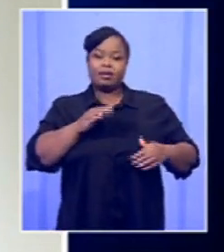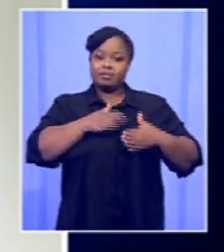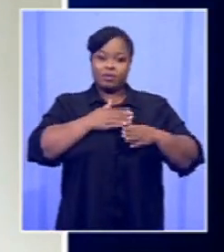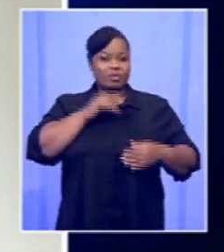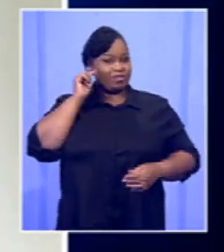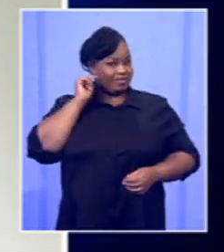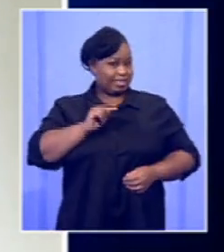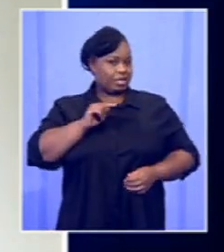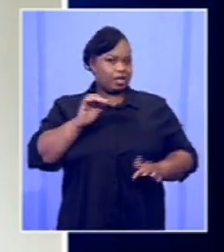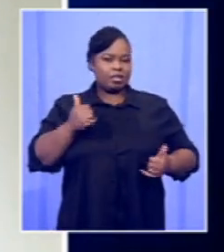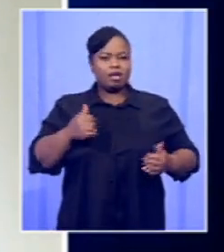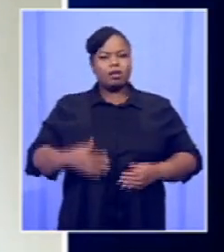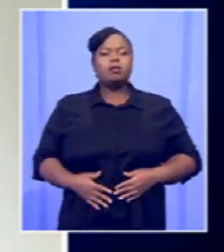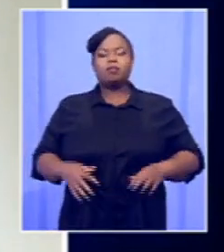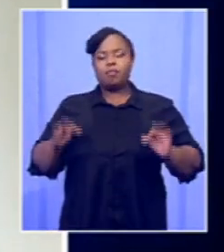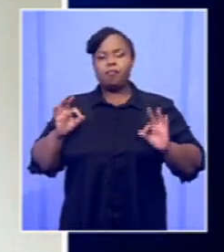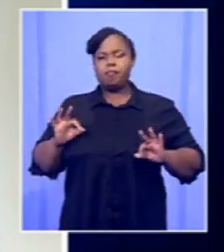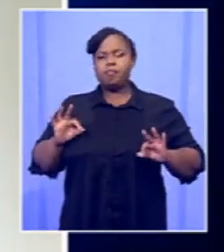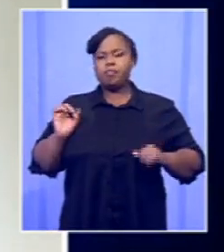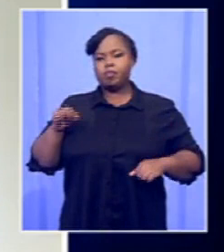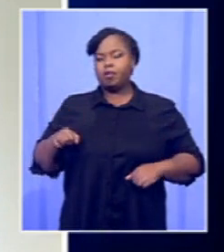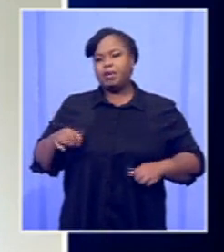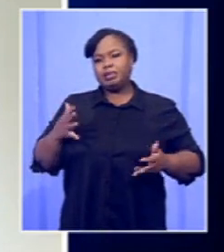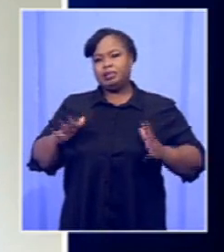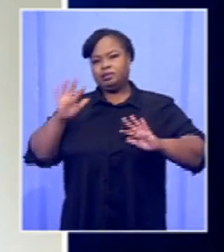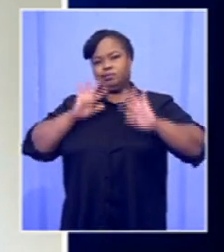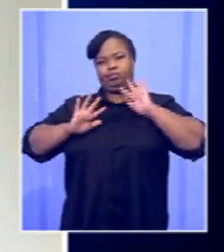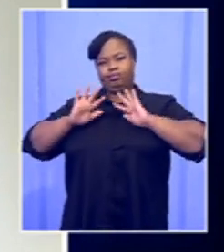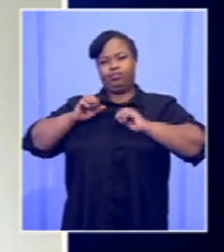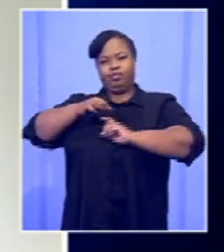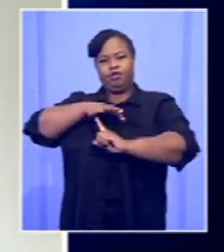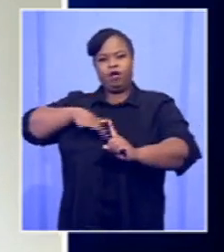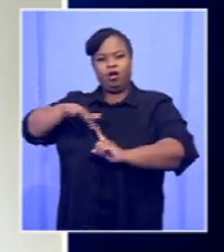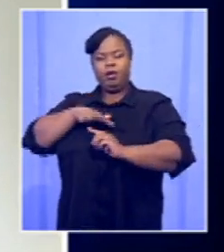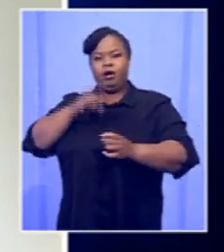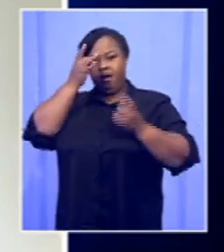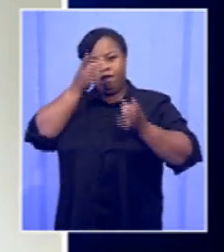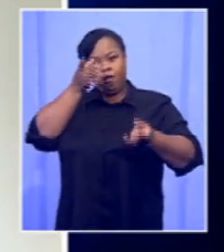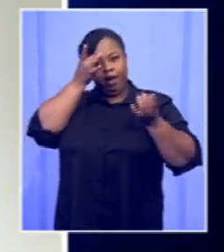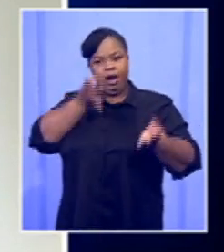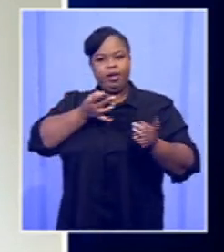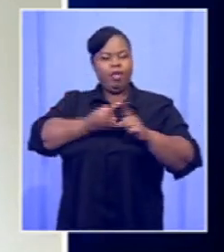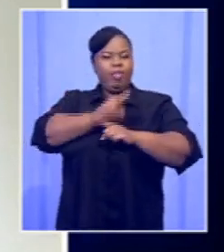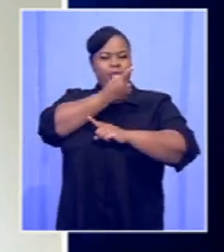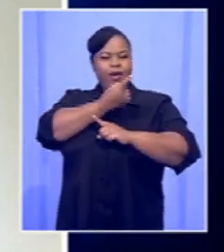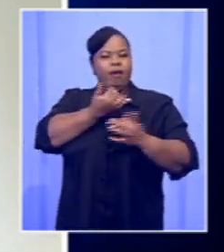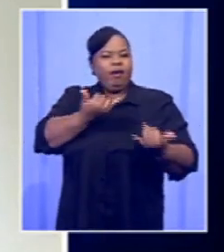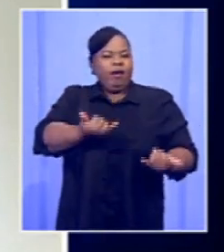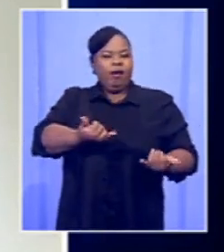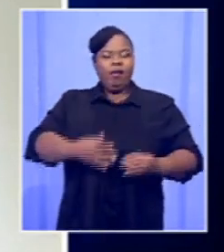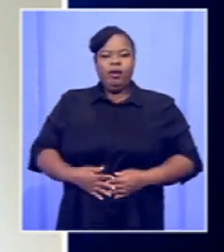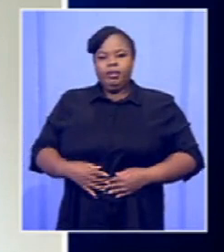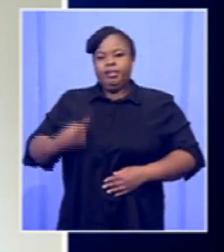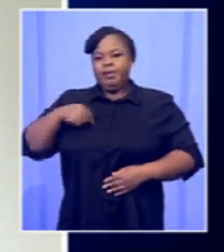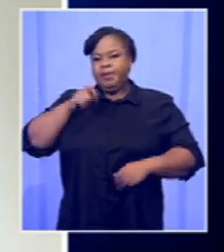that, it creates such a perfect, vulnerable and uncertain environment for disinformation to thrive. So what we're seeing is